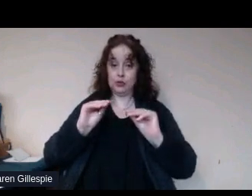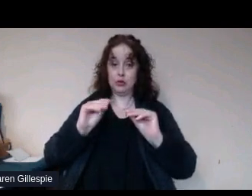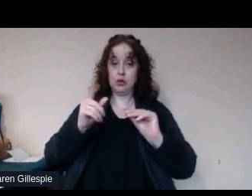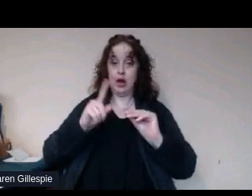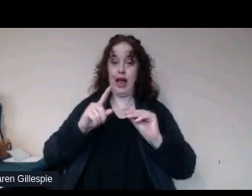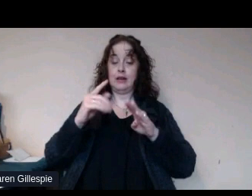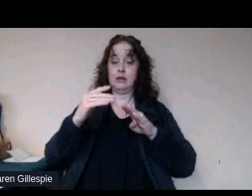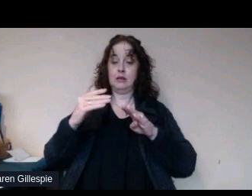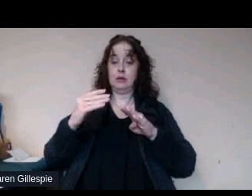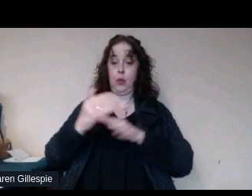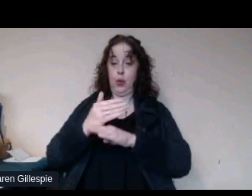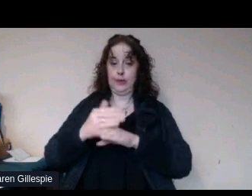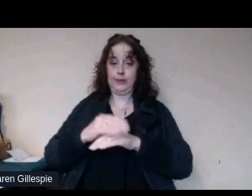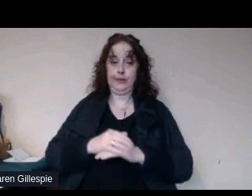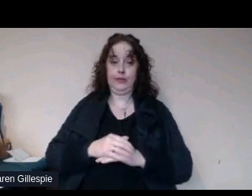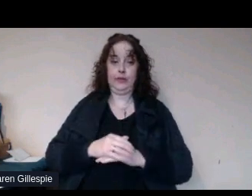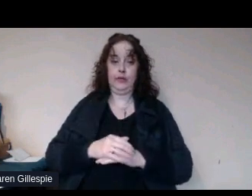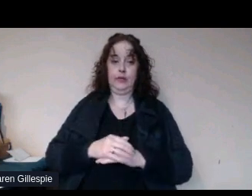networking.